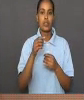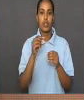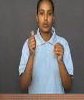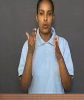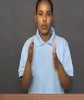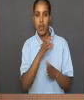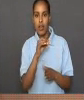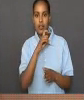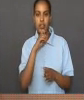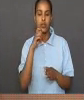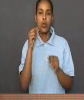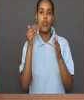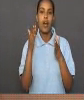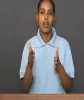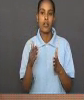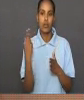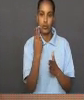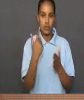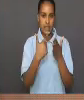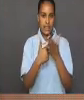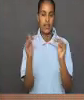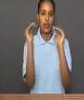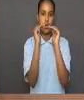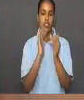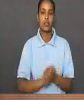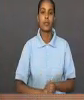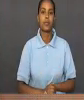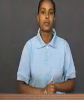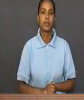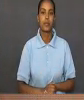solute and solvent using these equations.